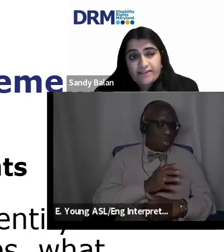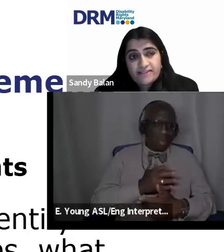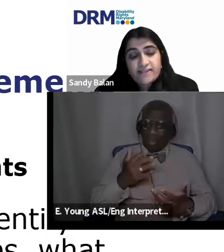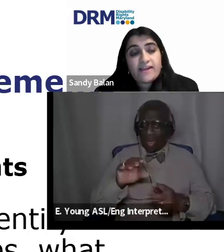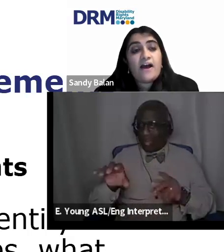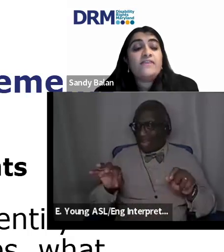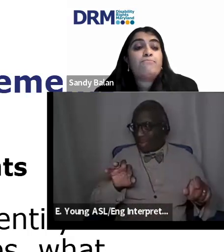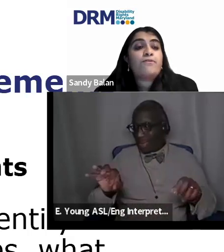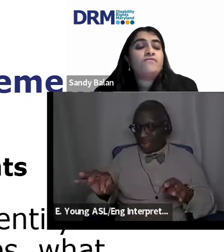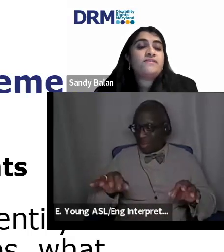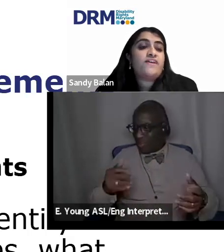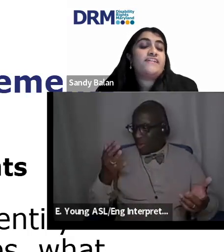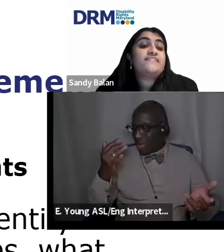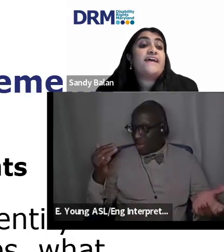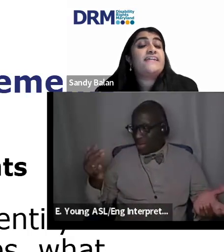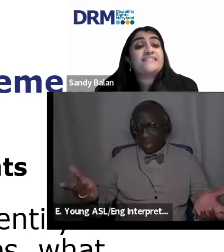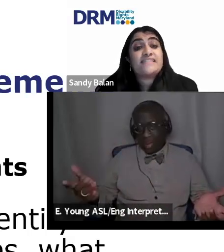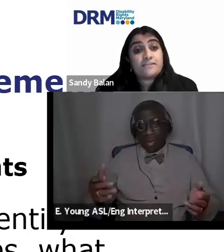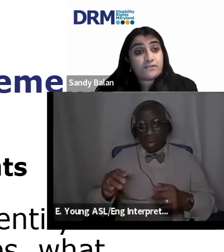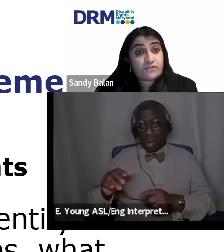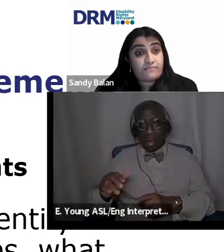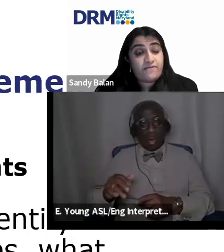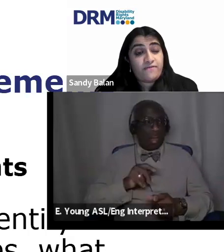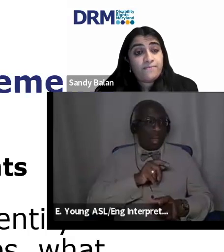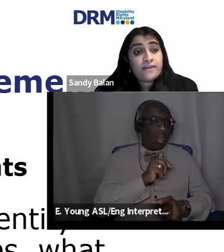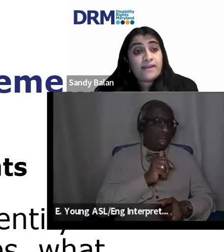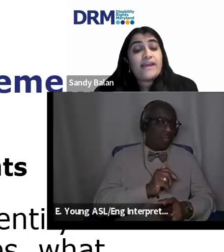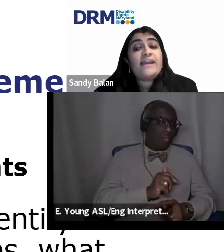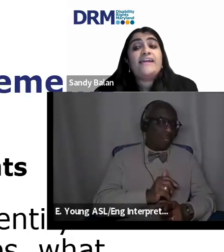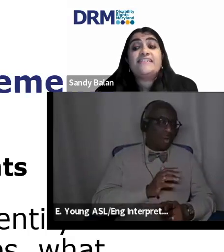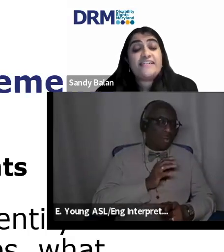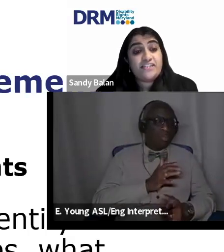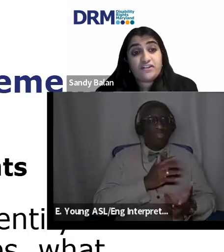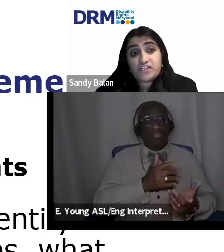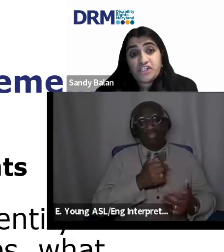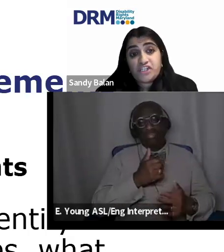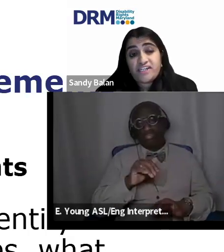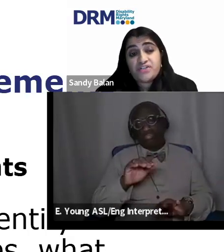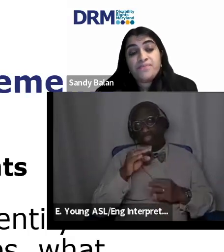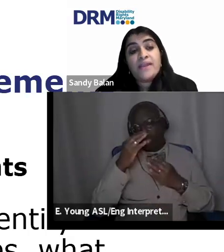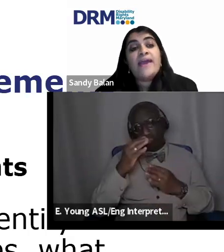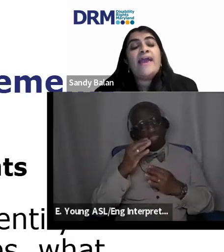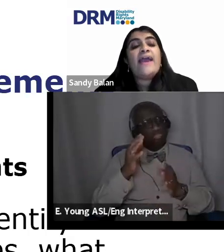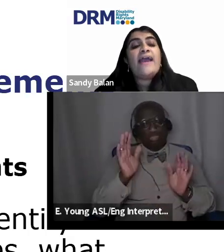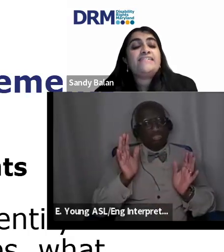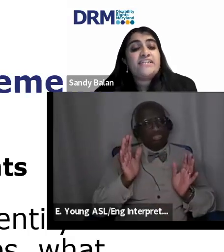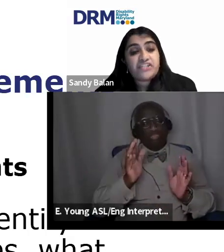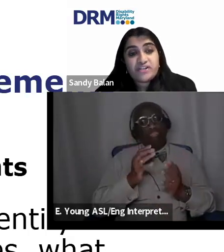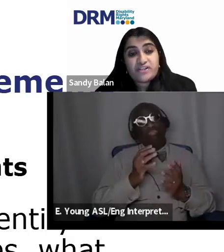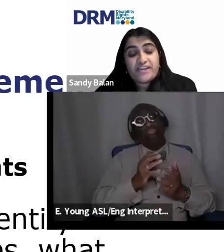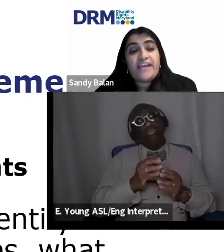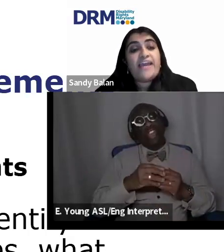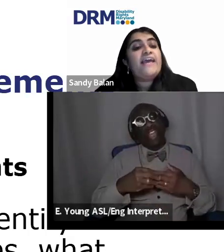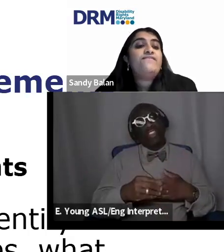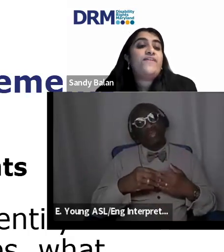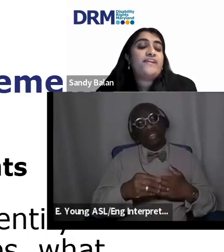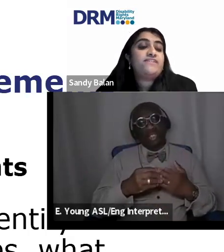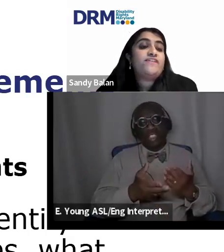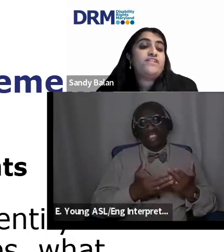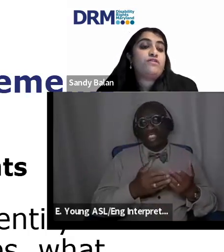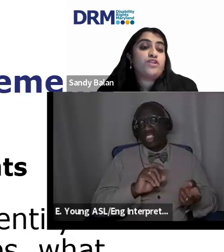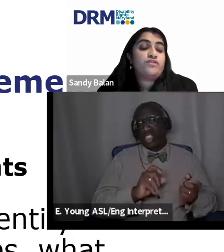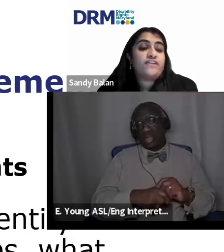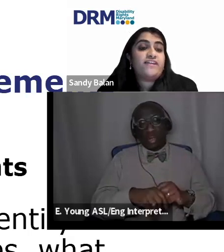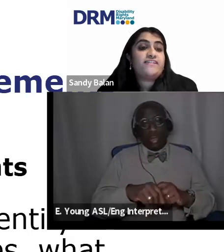informal agreements, the pros of it is that it is less prescriptive, it is easier to change, and additionally, if